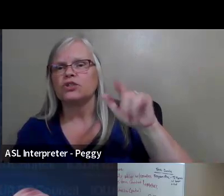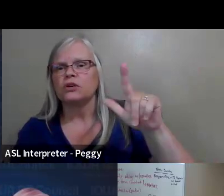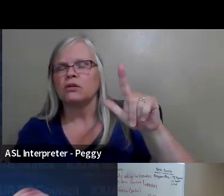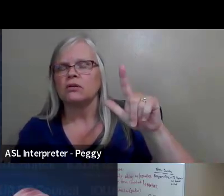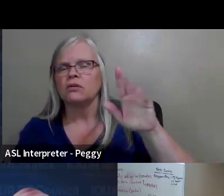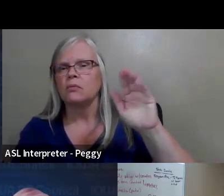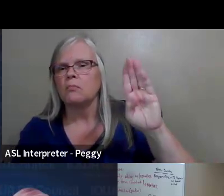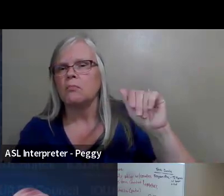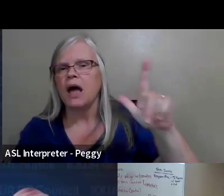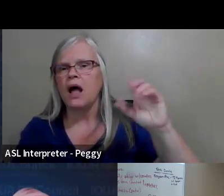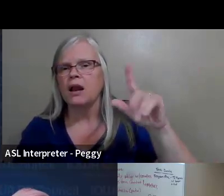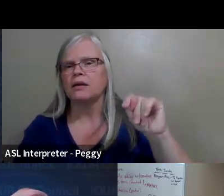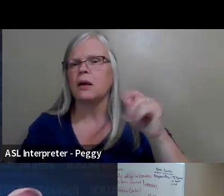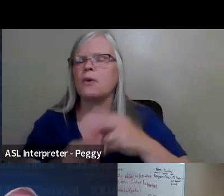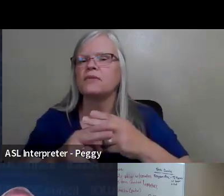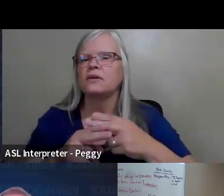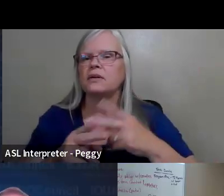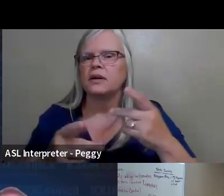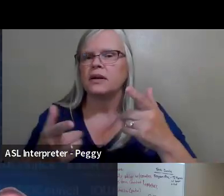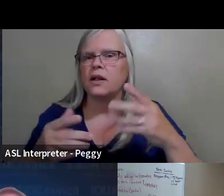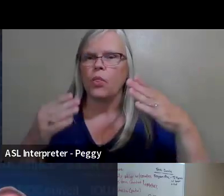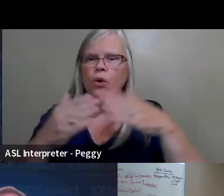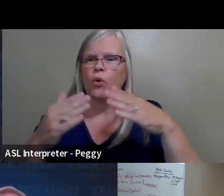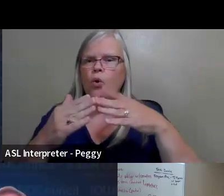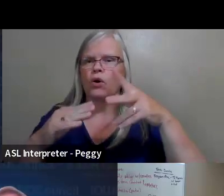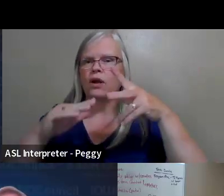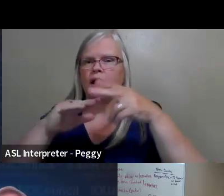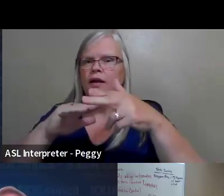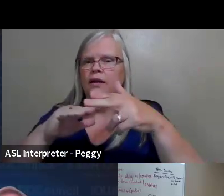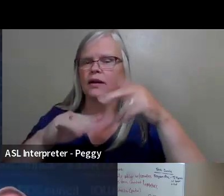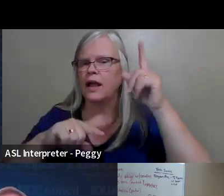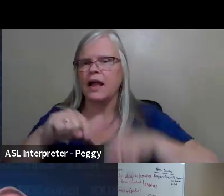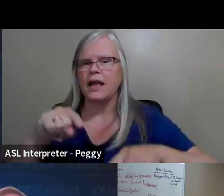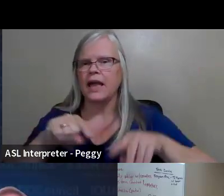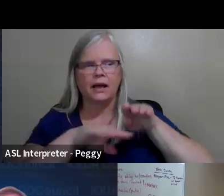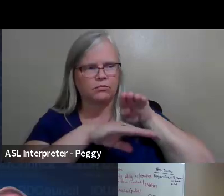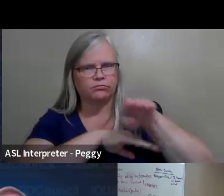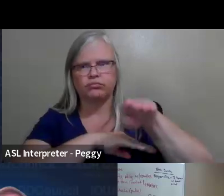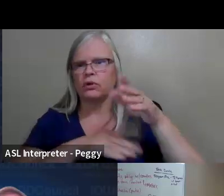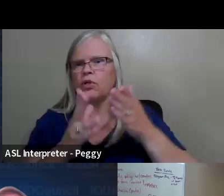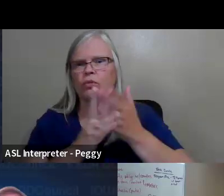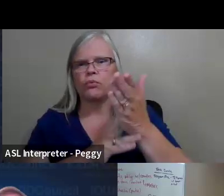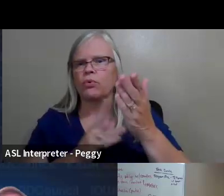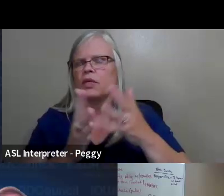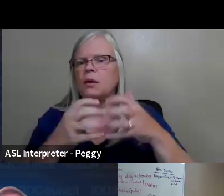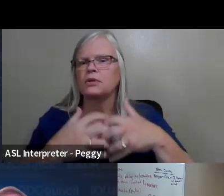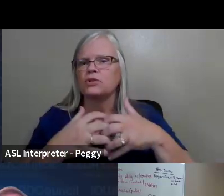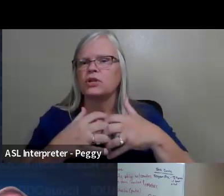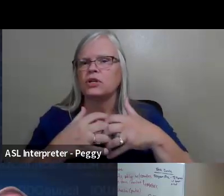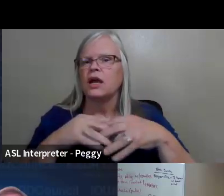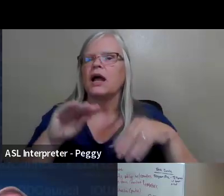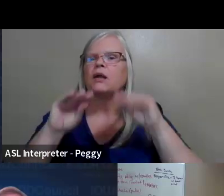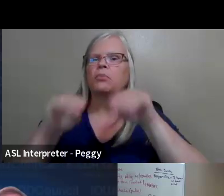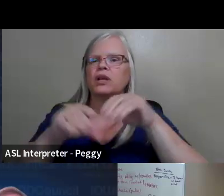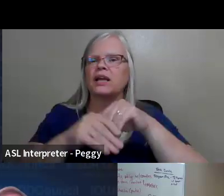where the corner is cut off so that it can't possibly be read by the machine. And that gets put into an